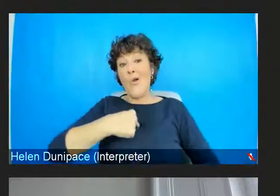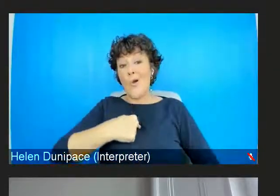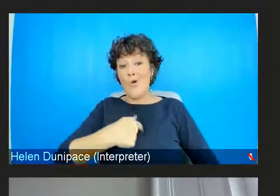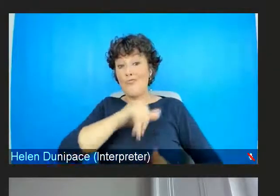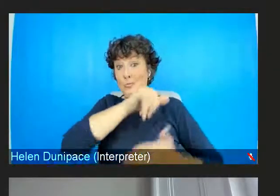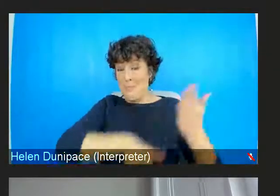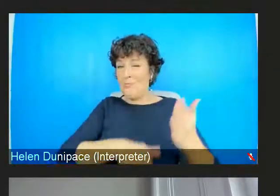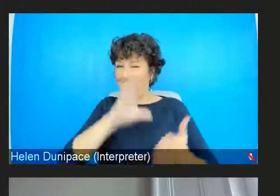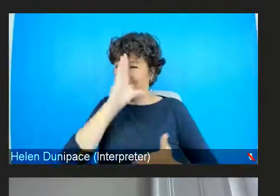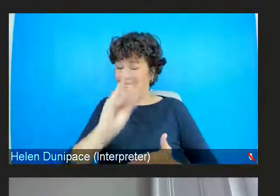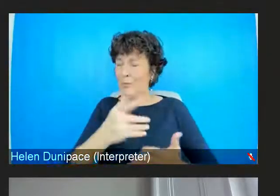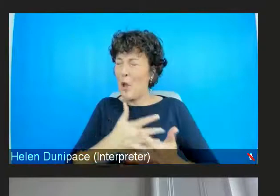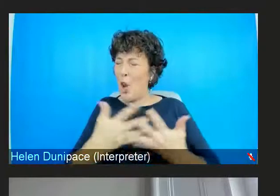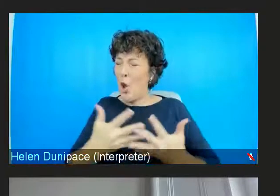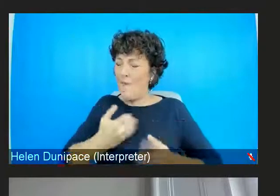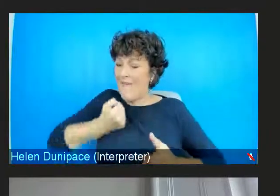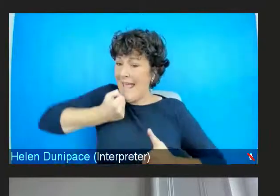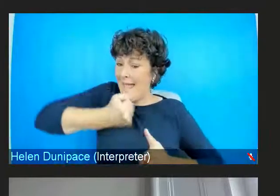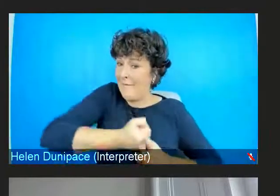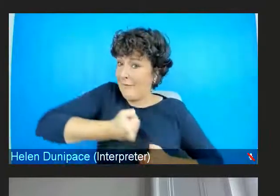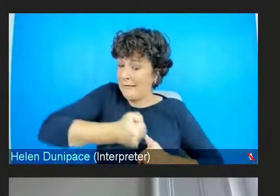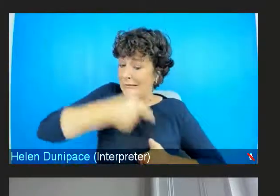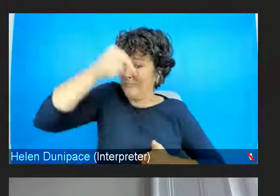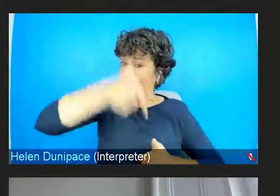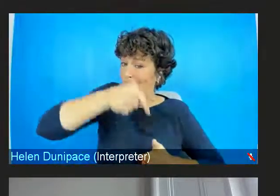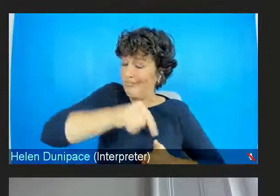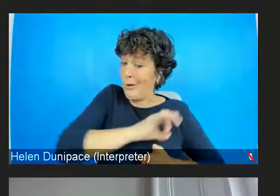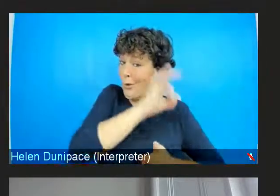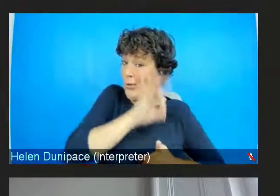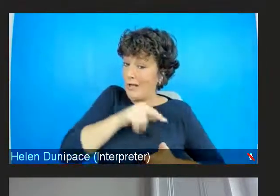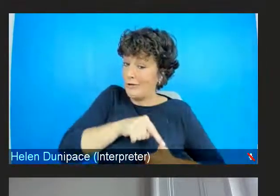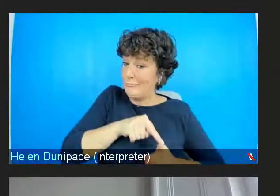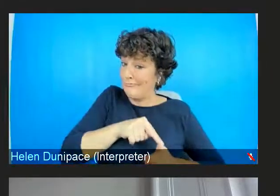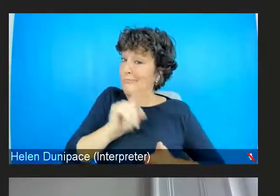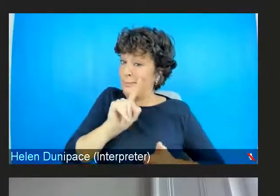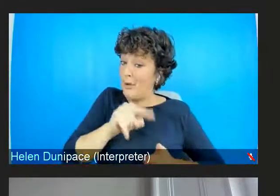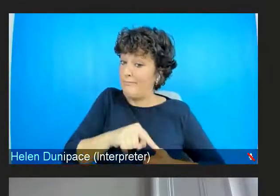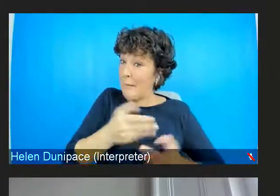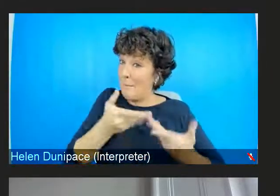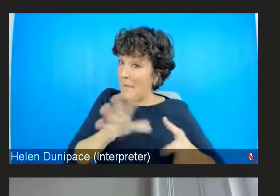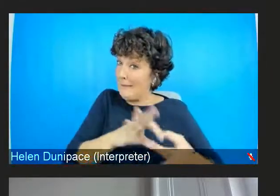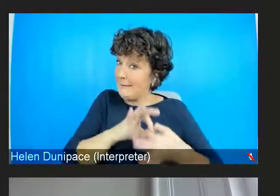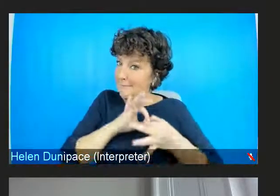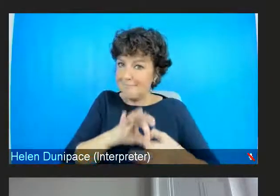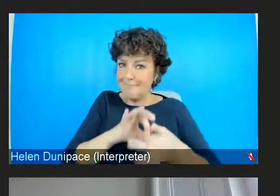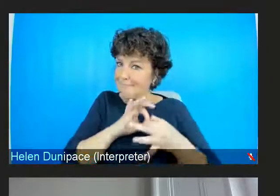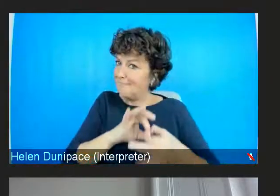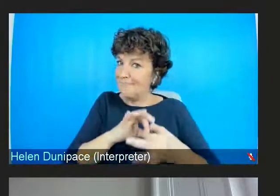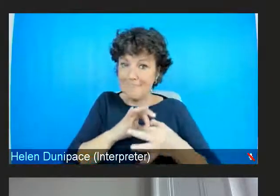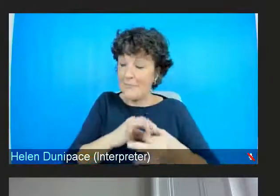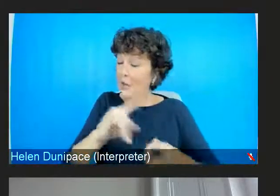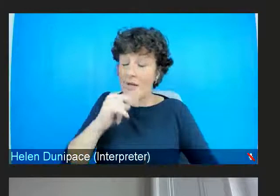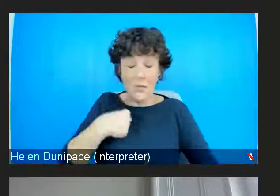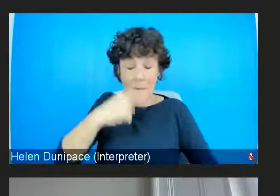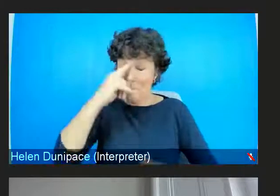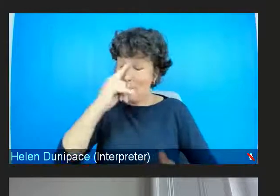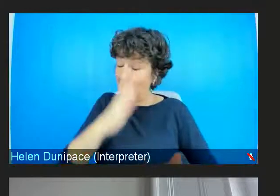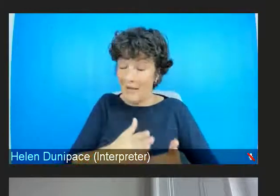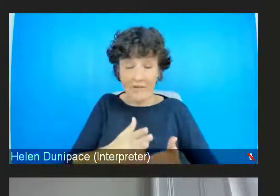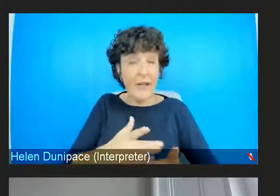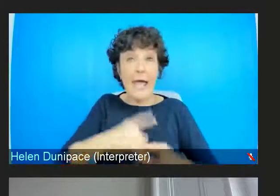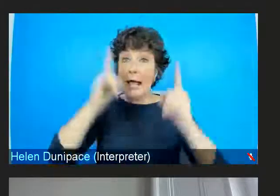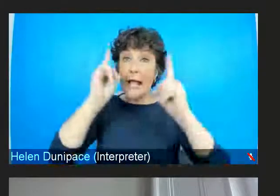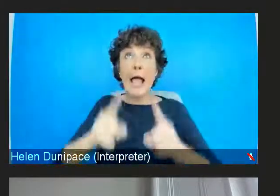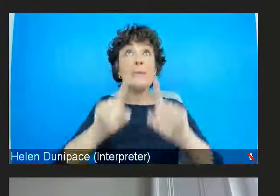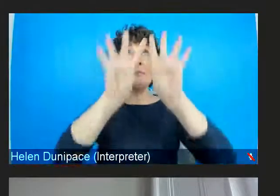emphasis on the question of public engagement and the fact that this is not a top-down process. It cannot be a